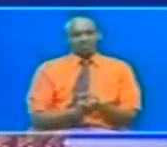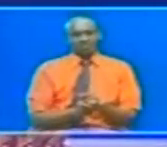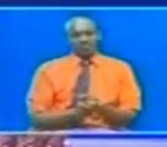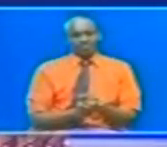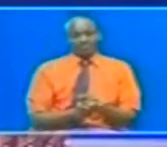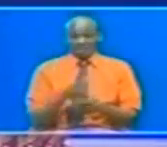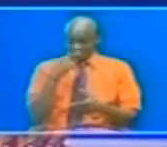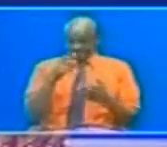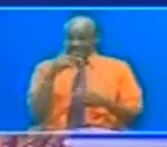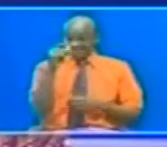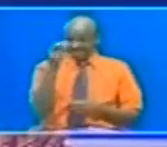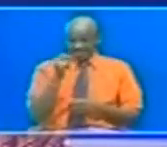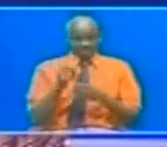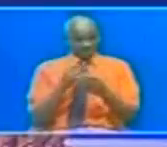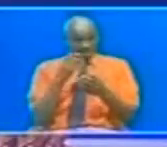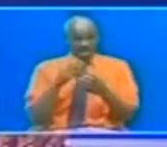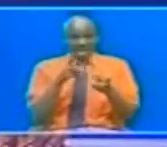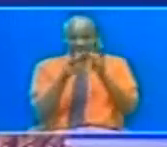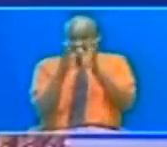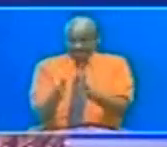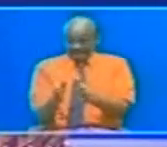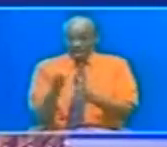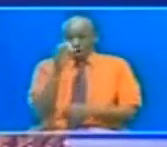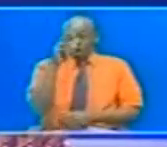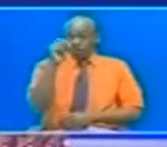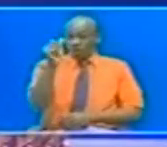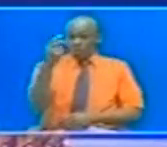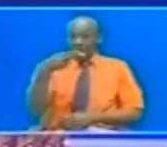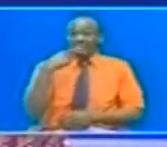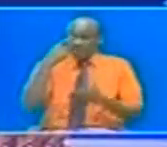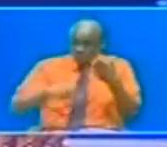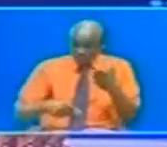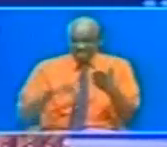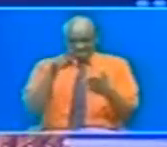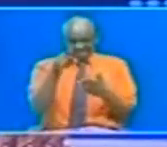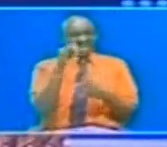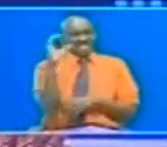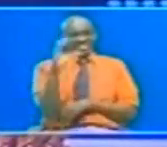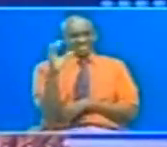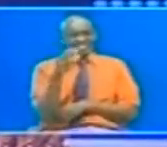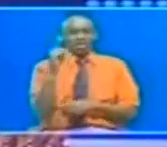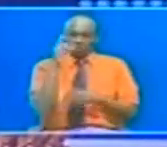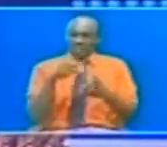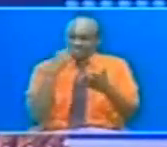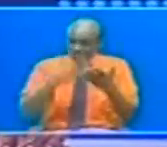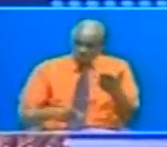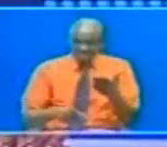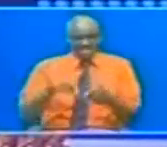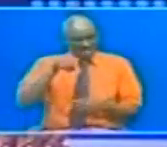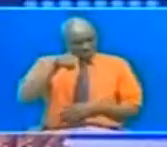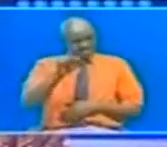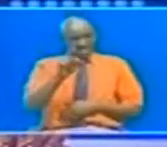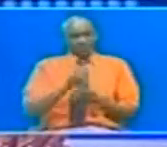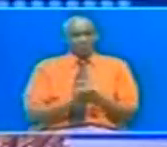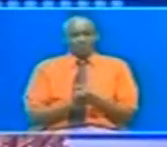witness. But as KTN's associate editor Noah Otieno reports, Bensouda has categorically stated that they contacted